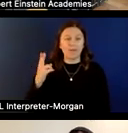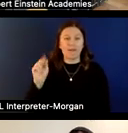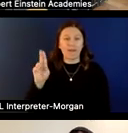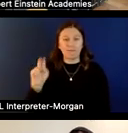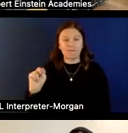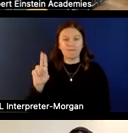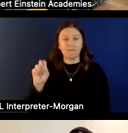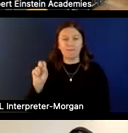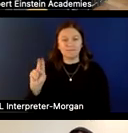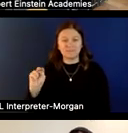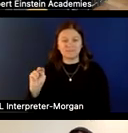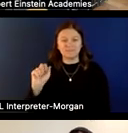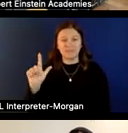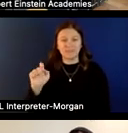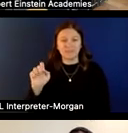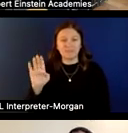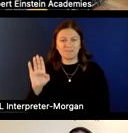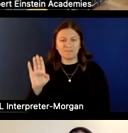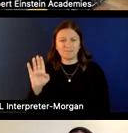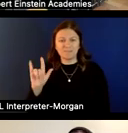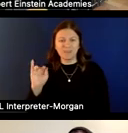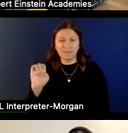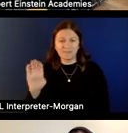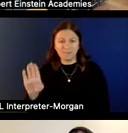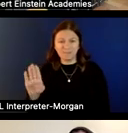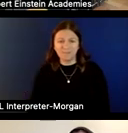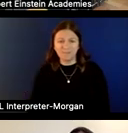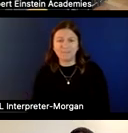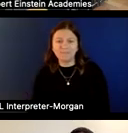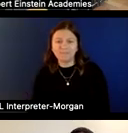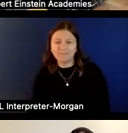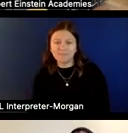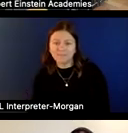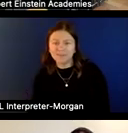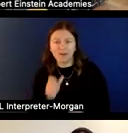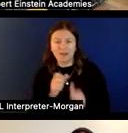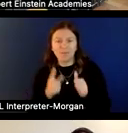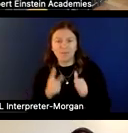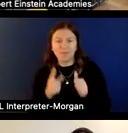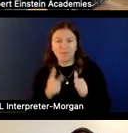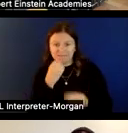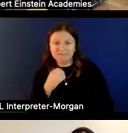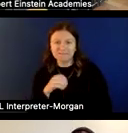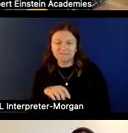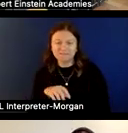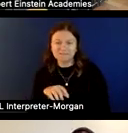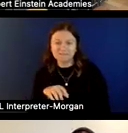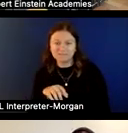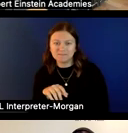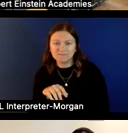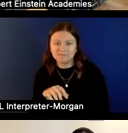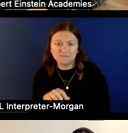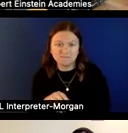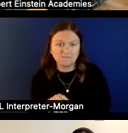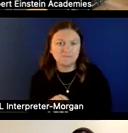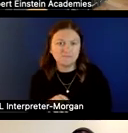each other. Jeder isst, was kann. Everybody eats what he can. Nur nicht seine Nebenmann. Just not